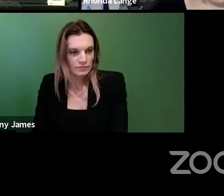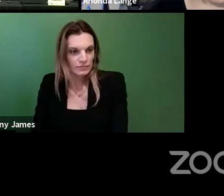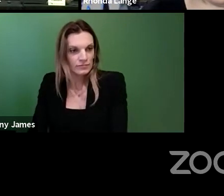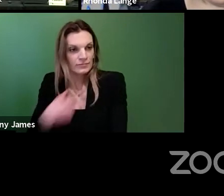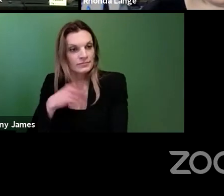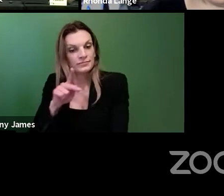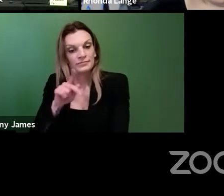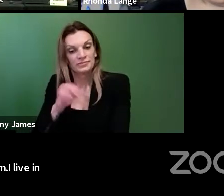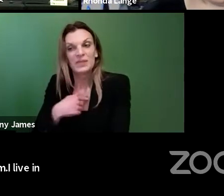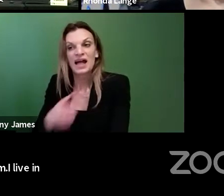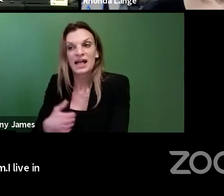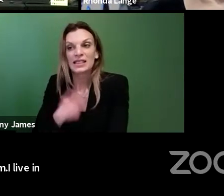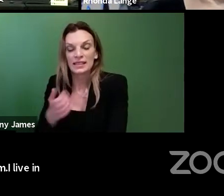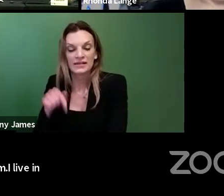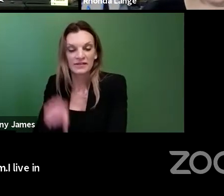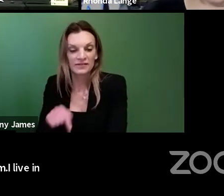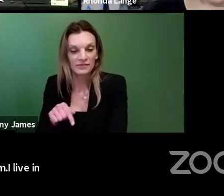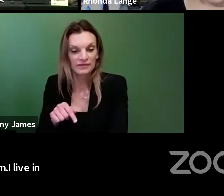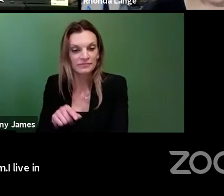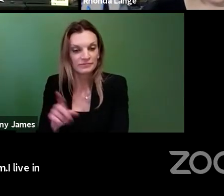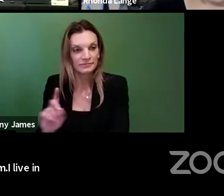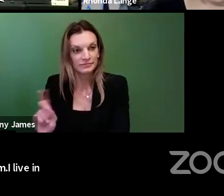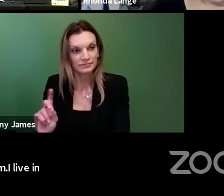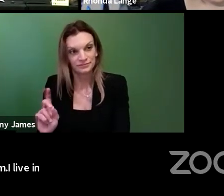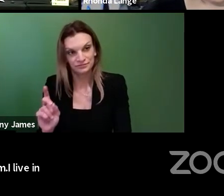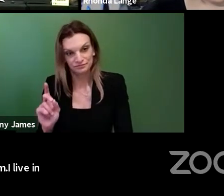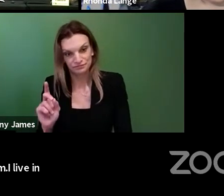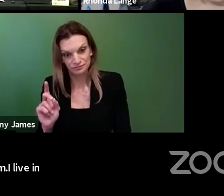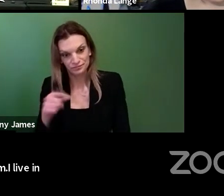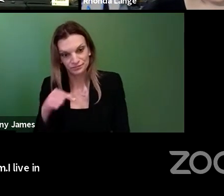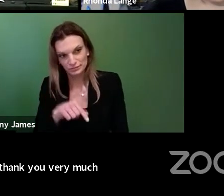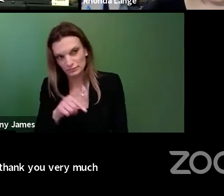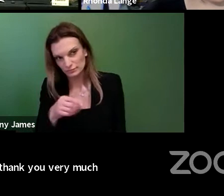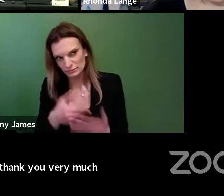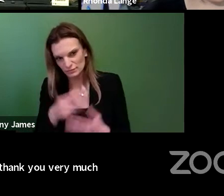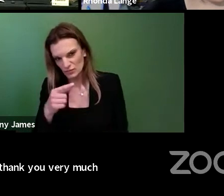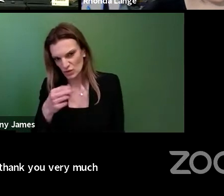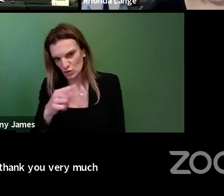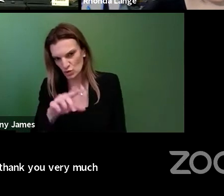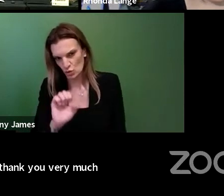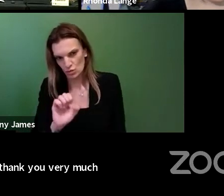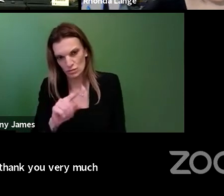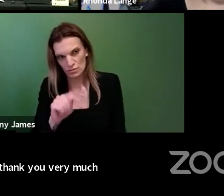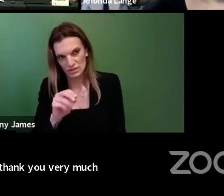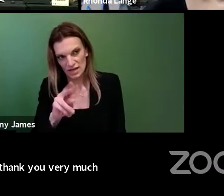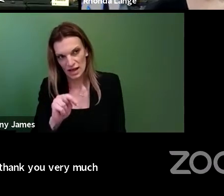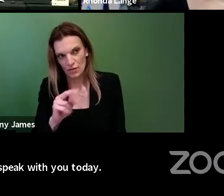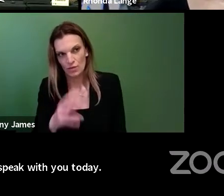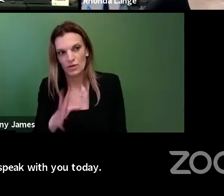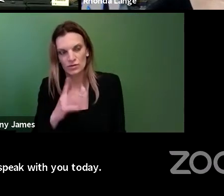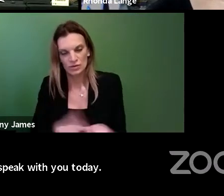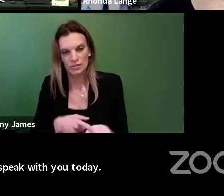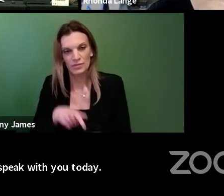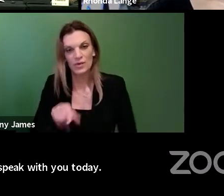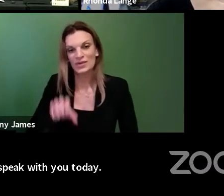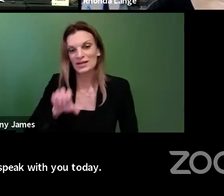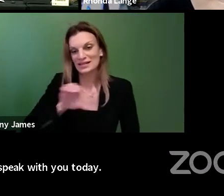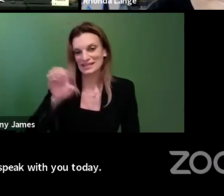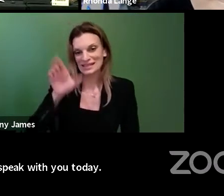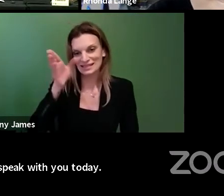Georgetown. Thank you very much for giving us the opportunity to speak with you today. I want to speak simply to the east side of Ottawa